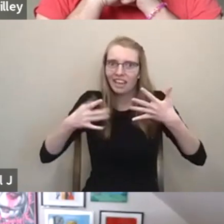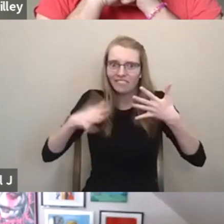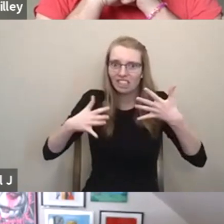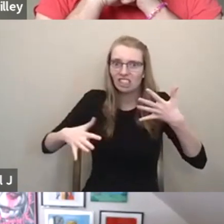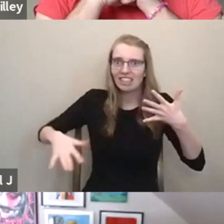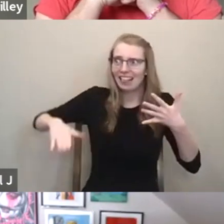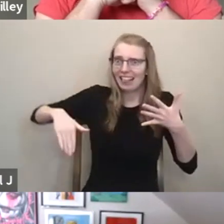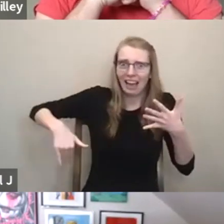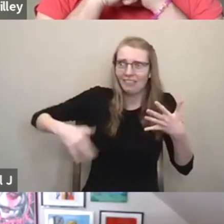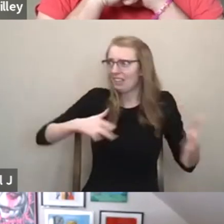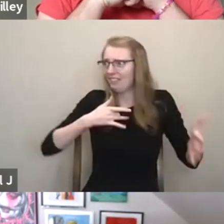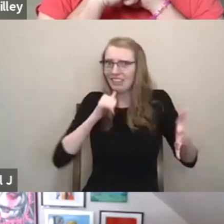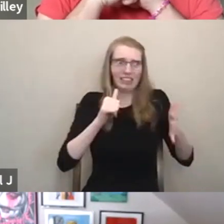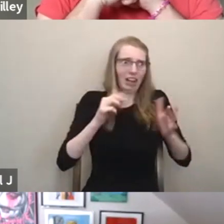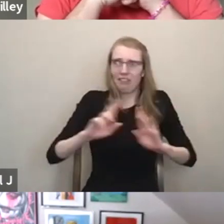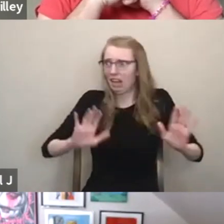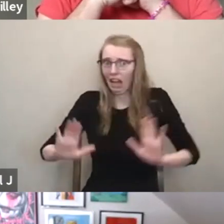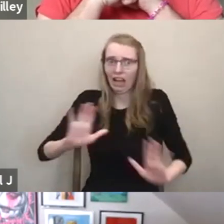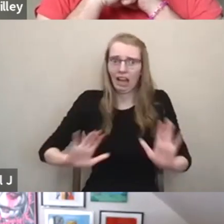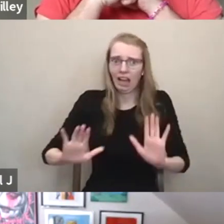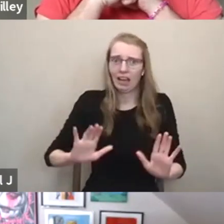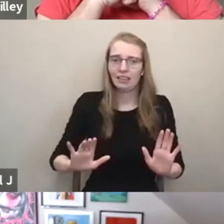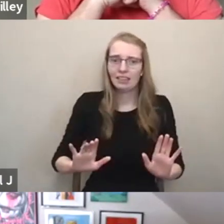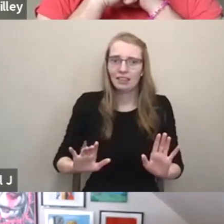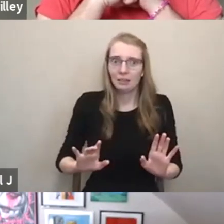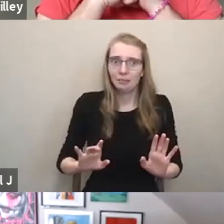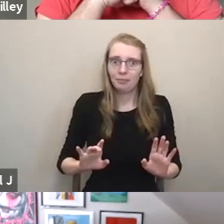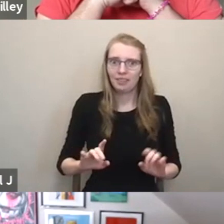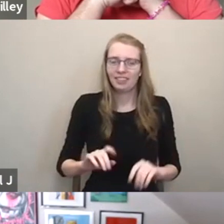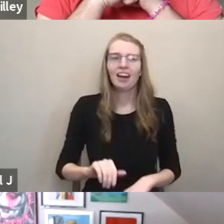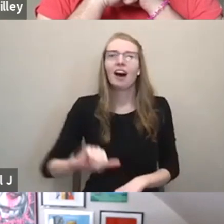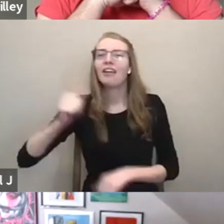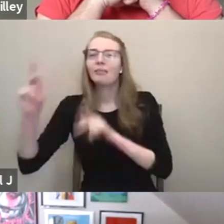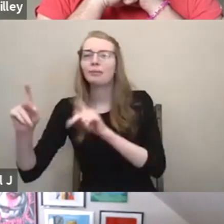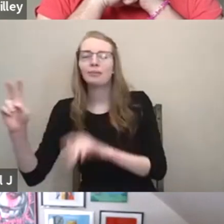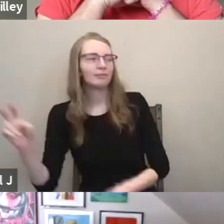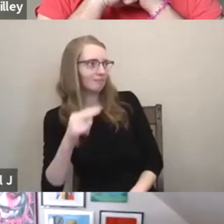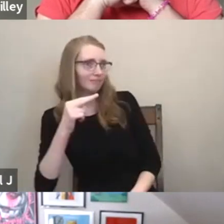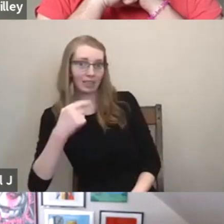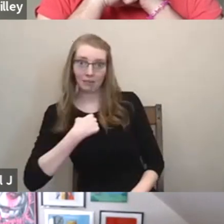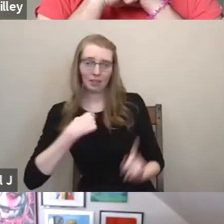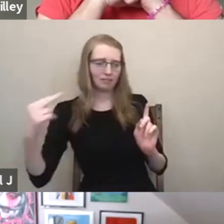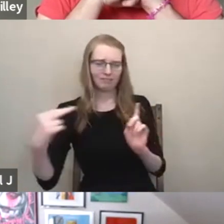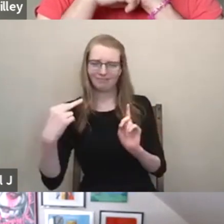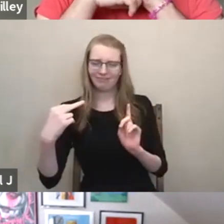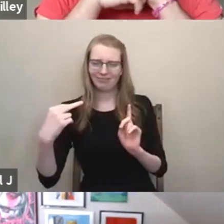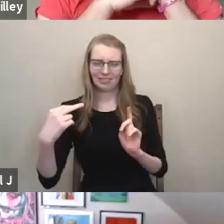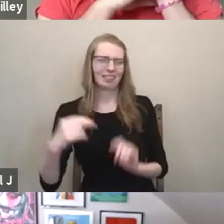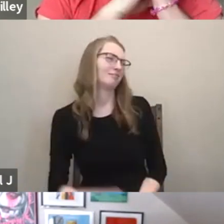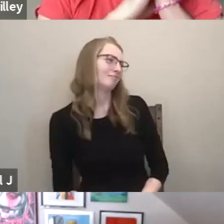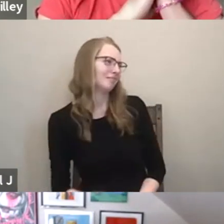Like anybody outside of me would be like, no, that's not a thing,